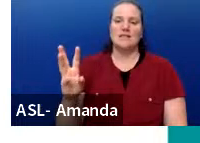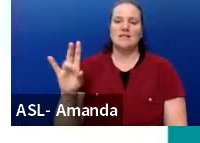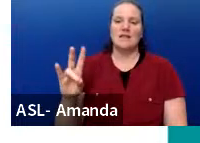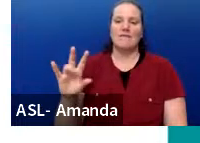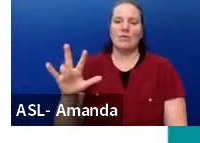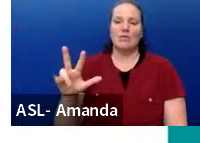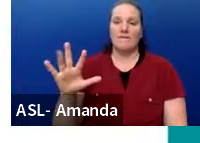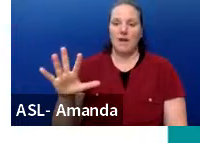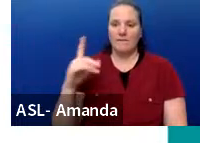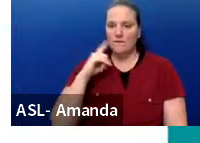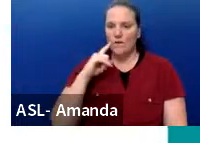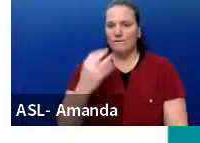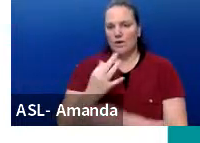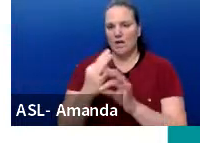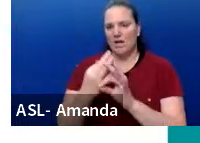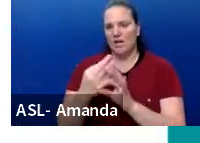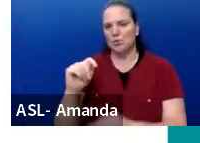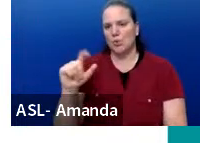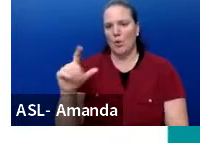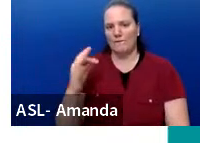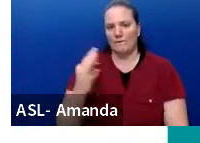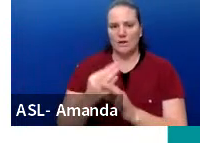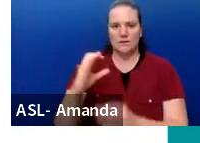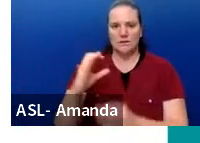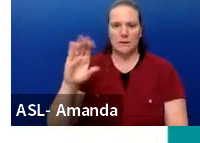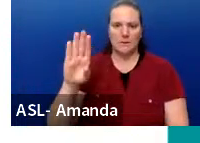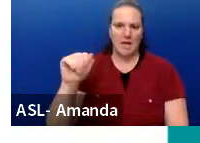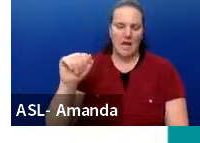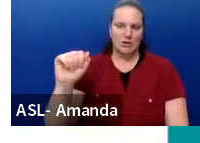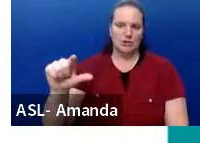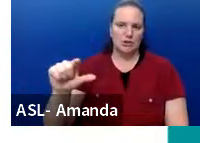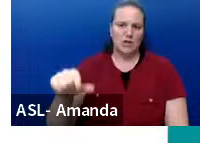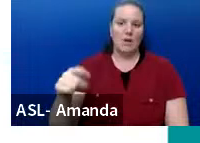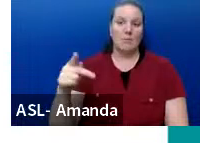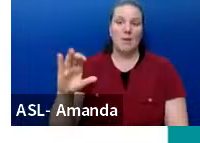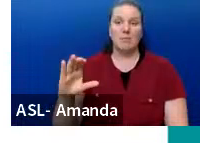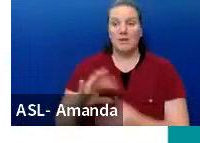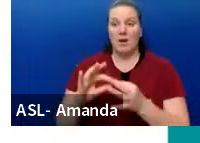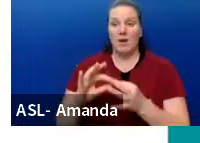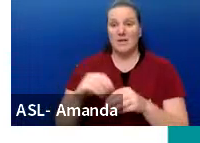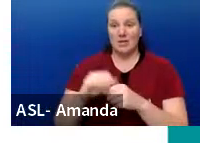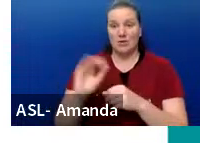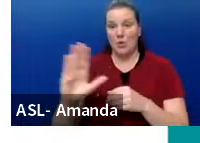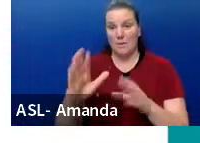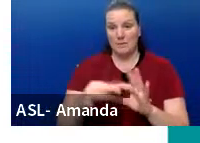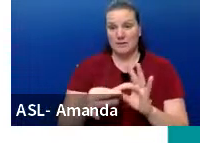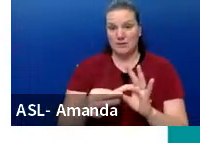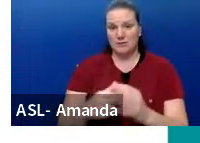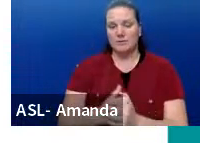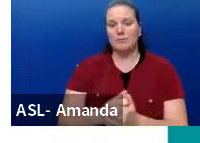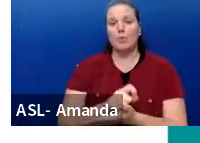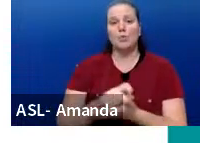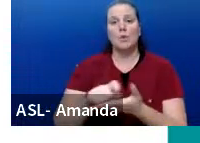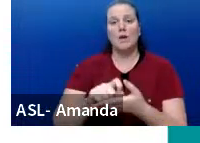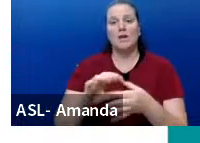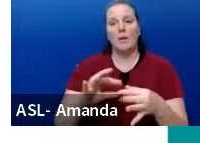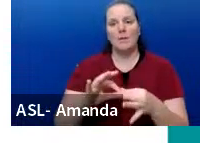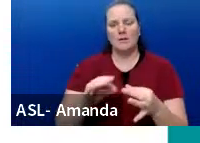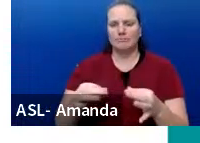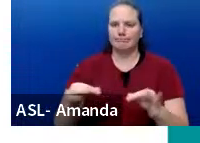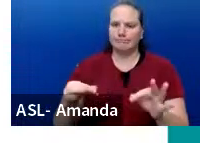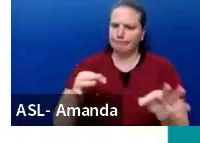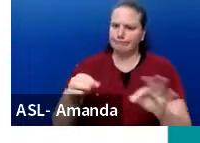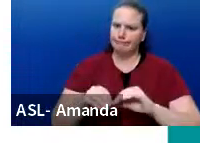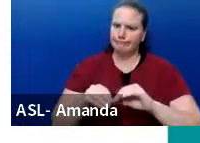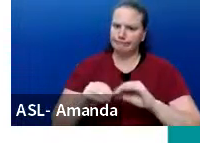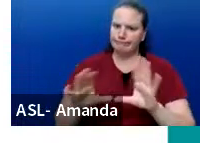888-503-6735 for toll-free, and state CBAG Public Comment in your message. Written comments need to explicitly say